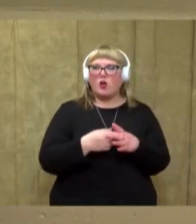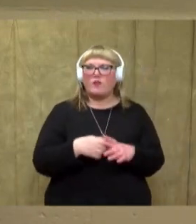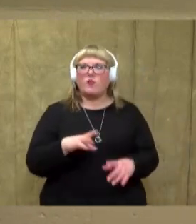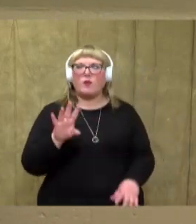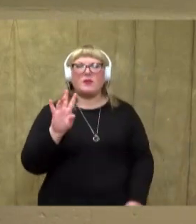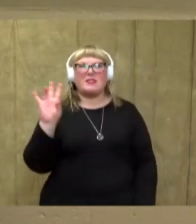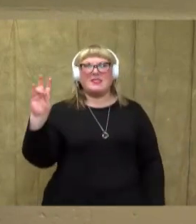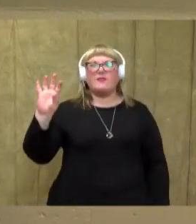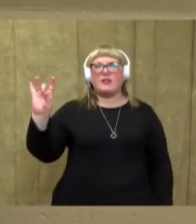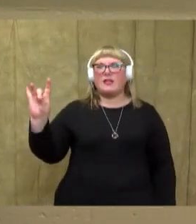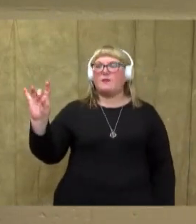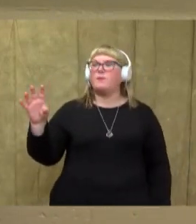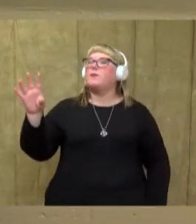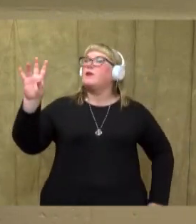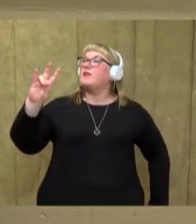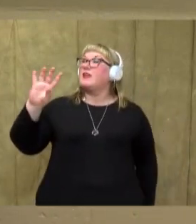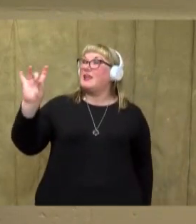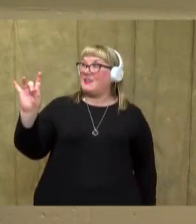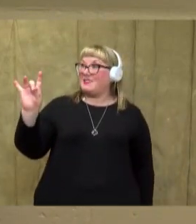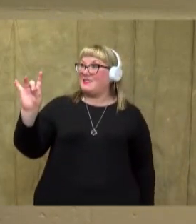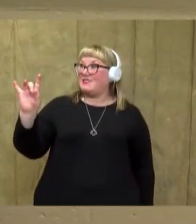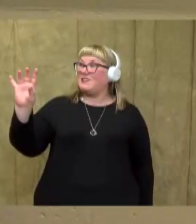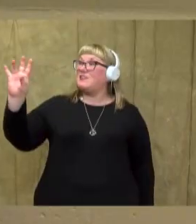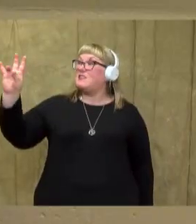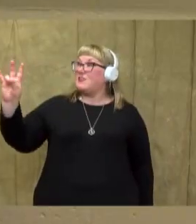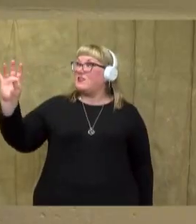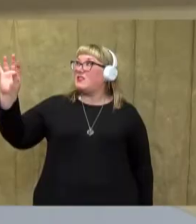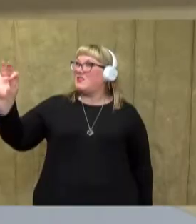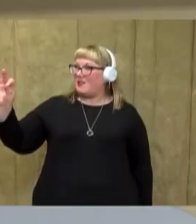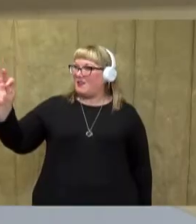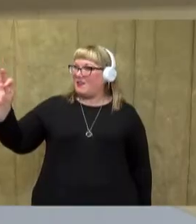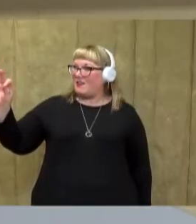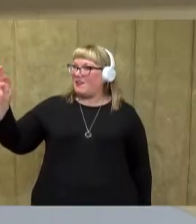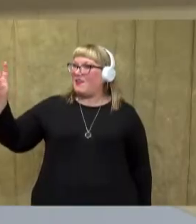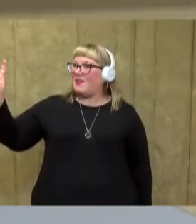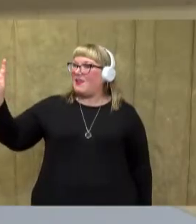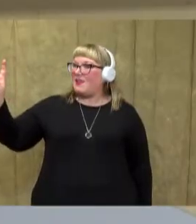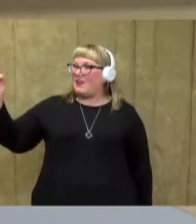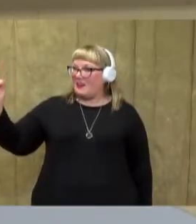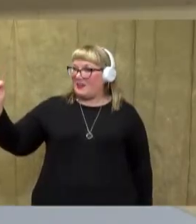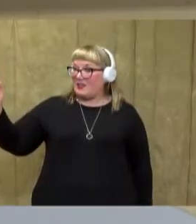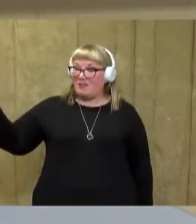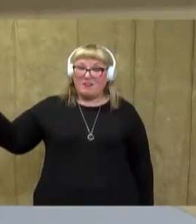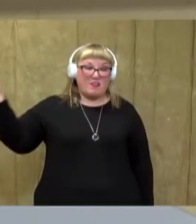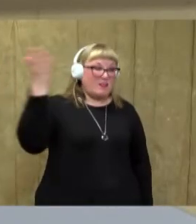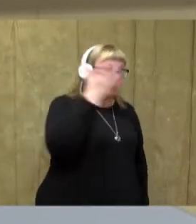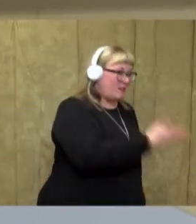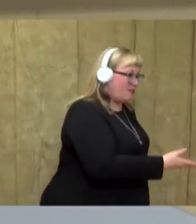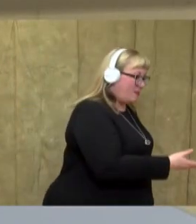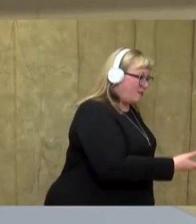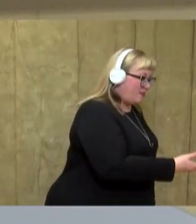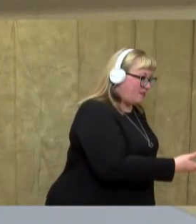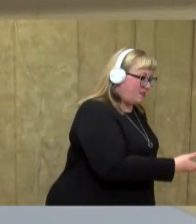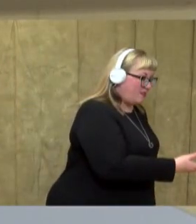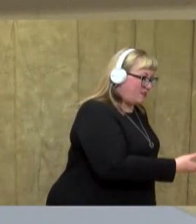we can figure that one out. 78, 79, 80,